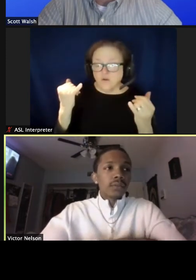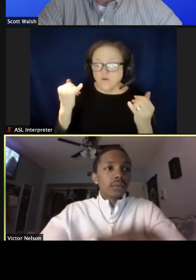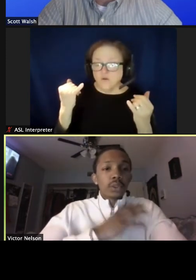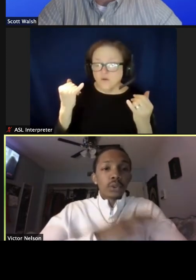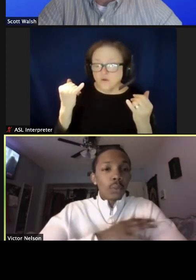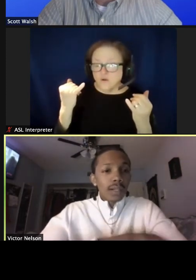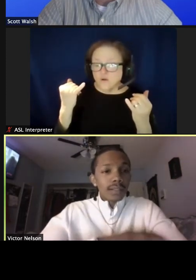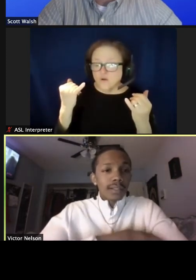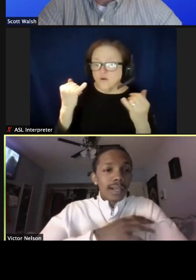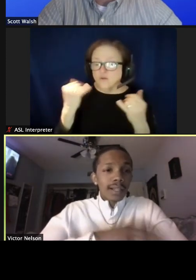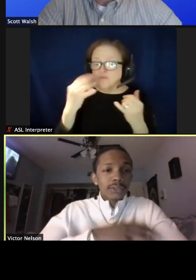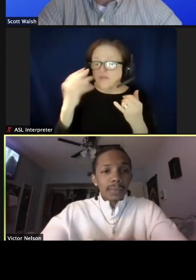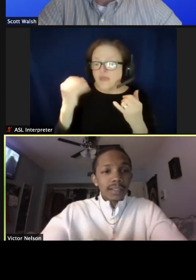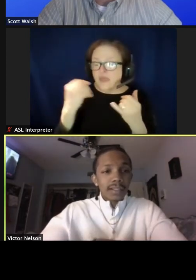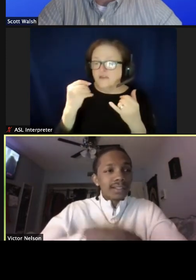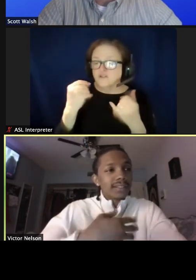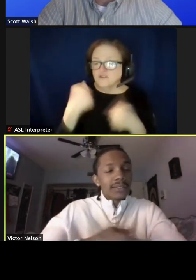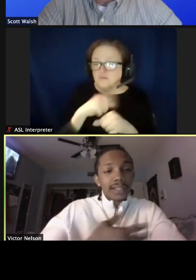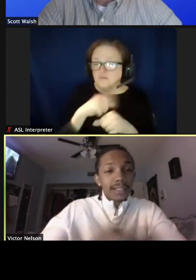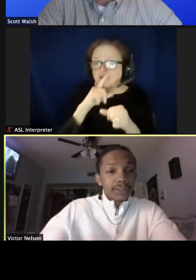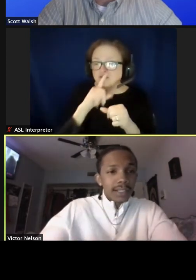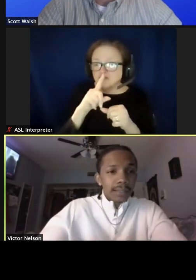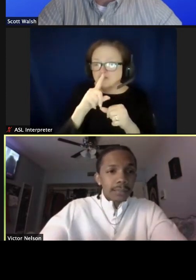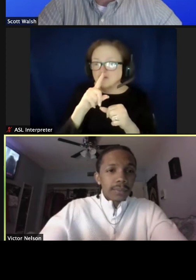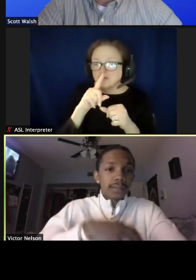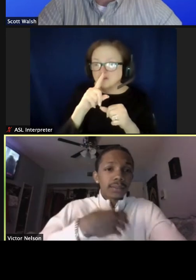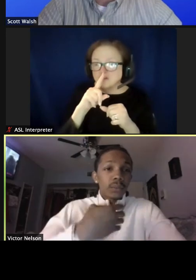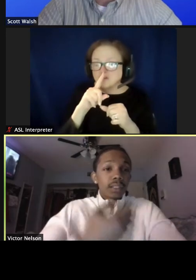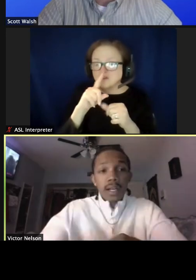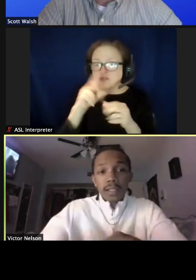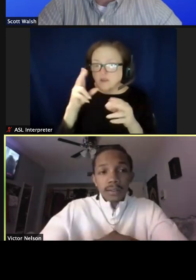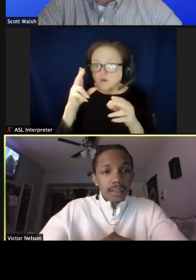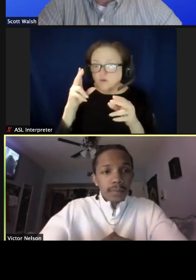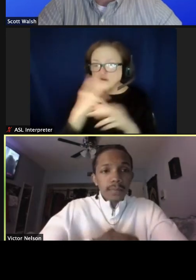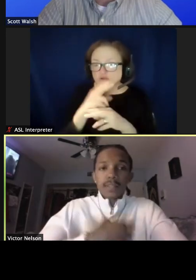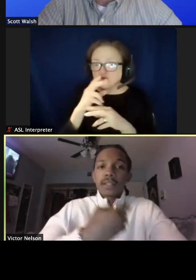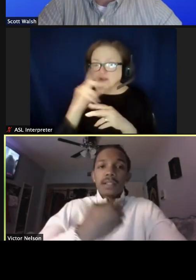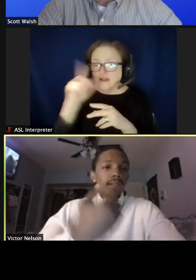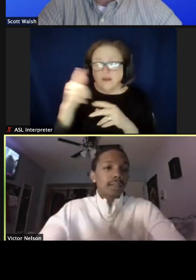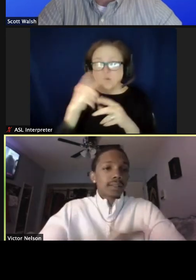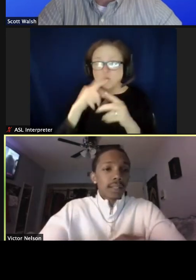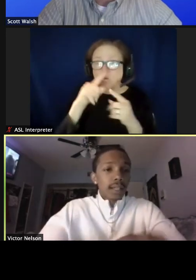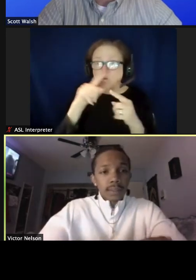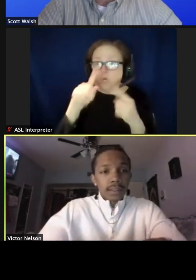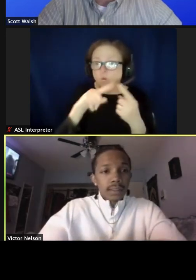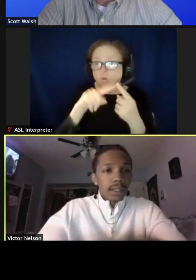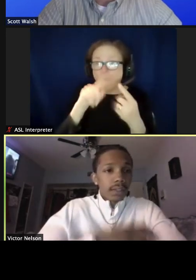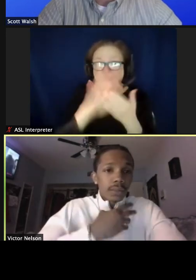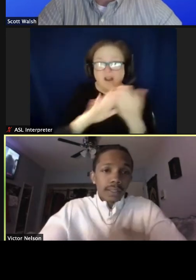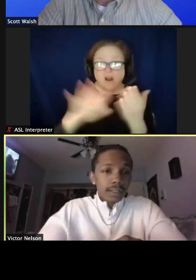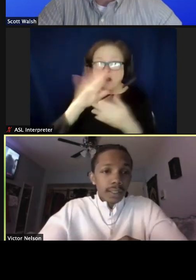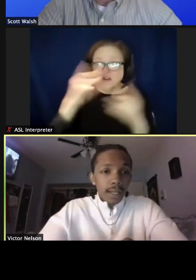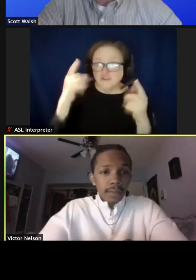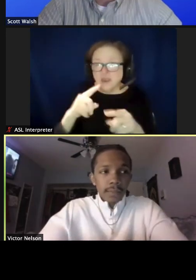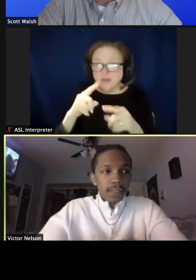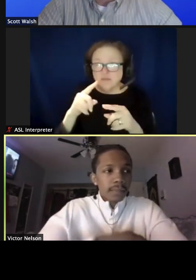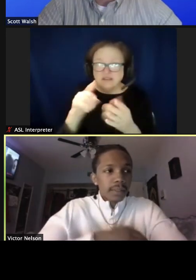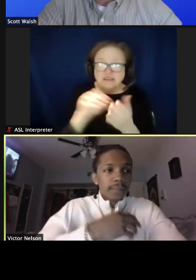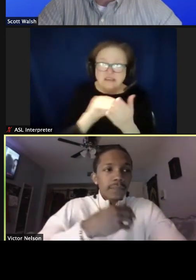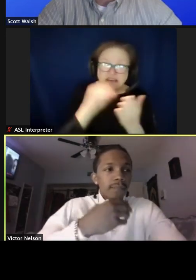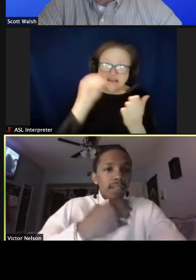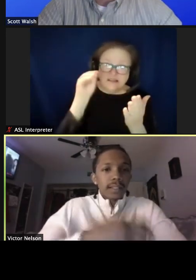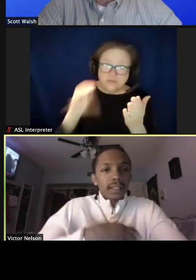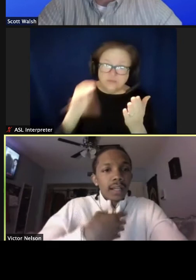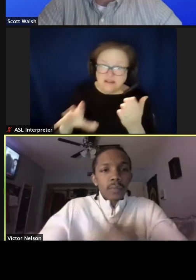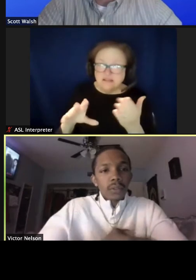have, just wait to cash them in until a later time. Because when college comes, it's a lot of money. Not only is it a lot of money,